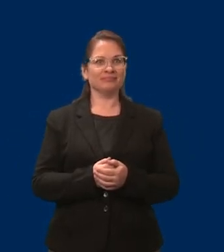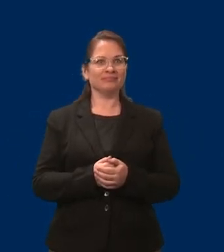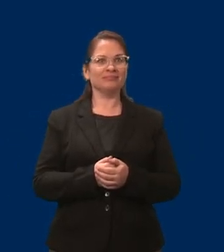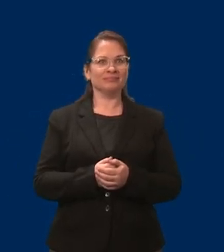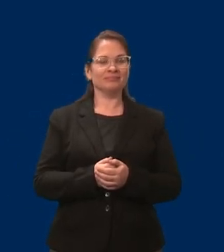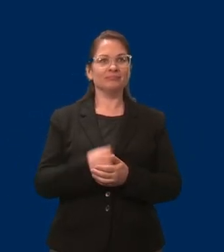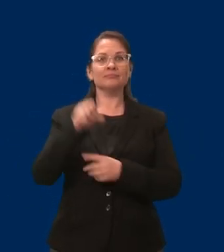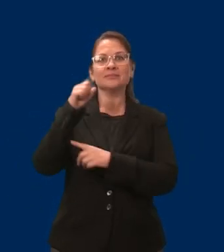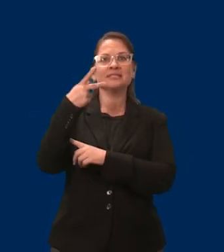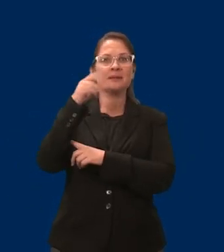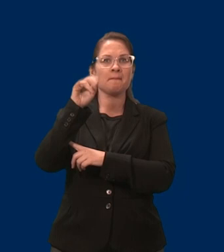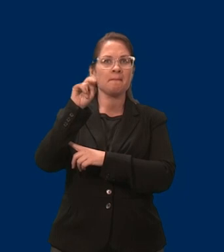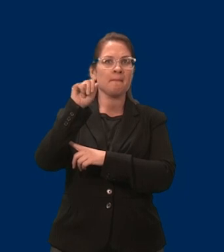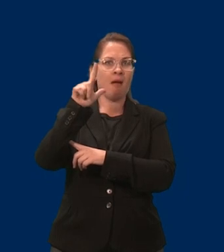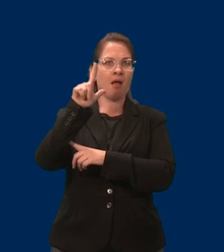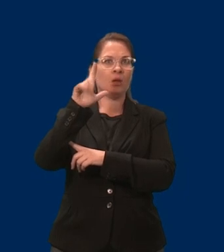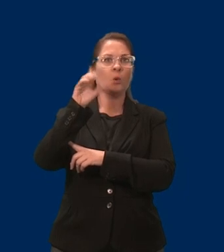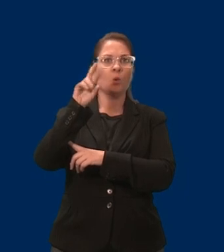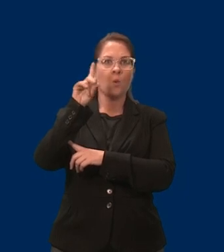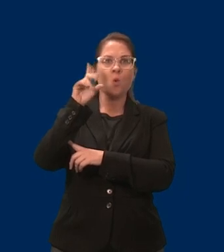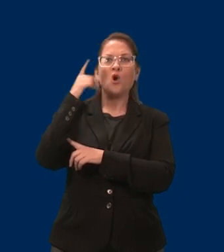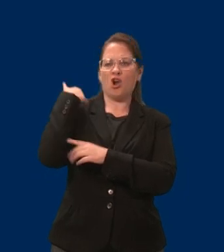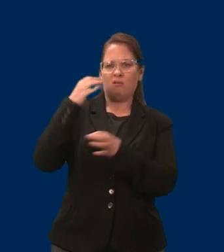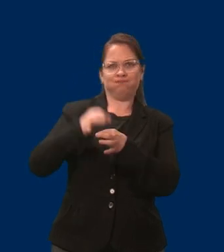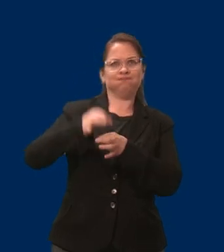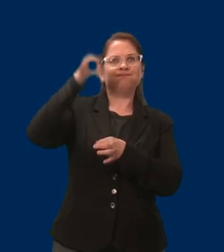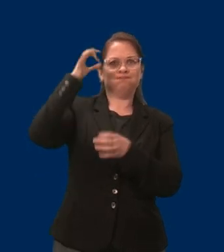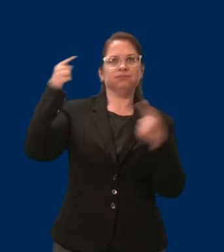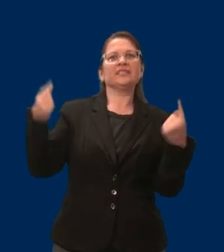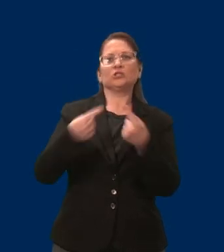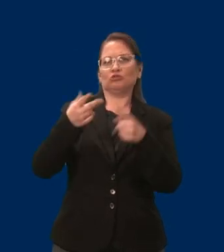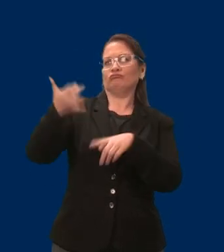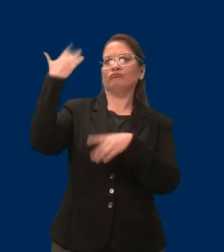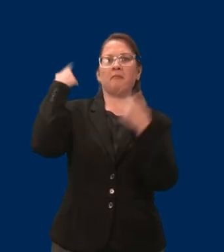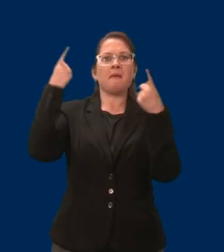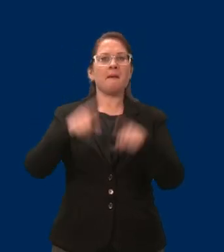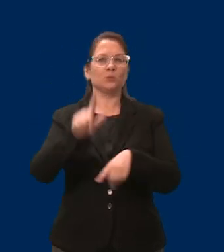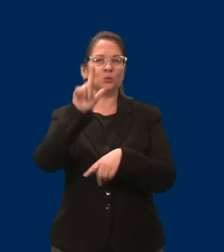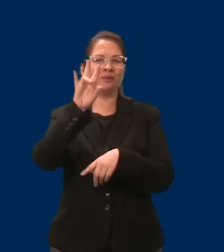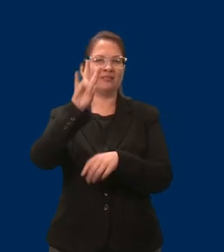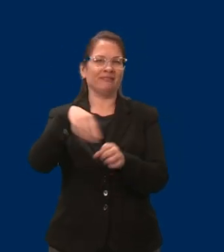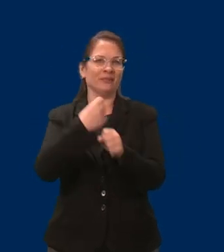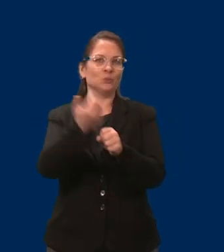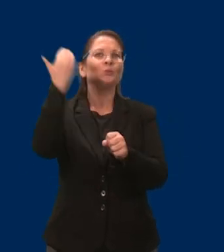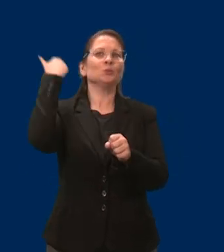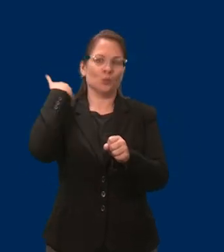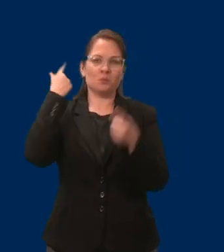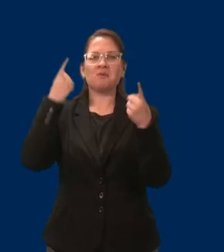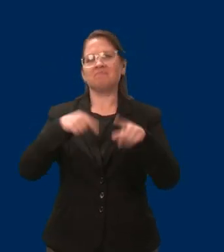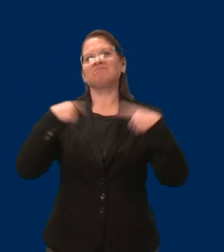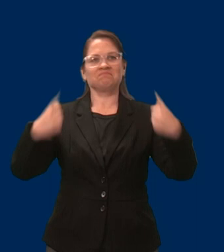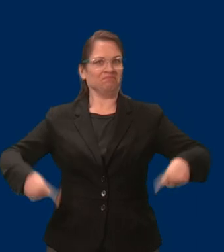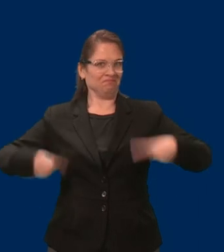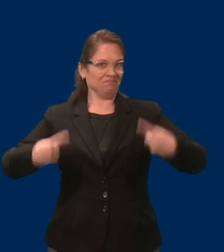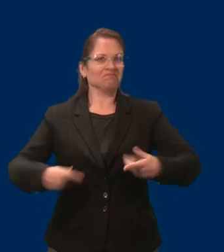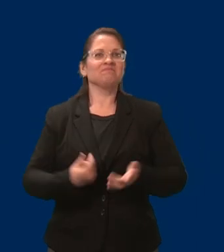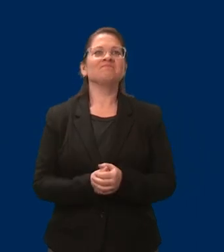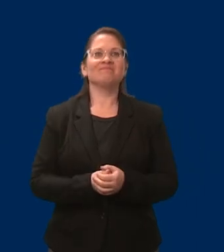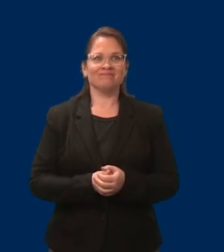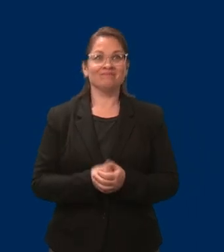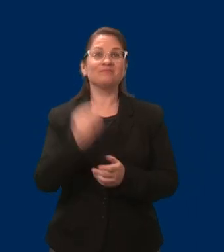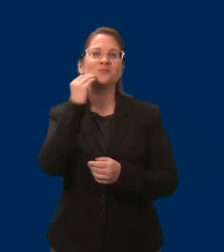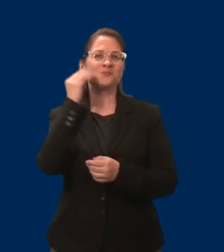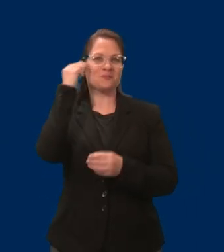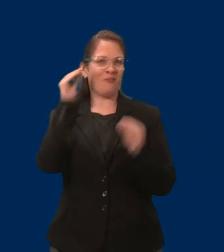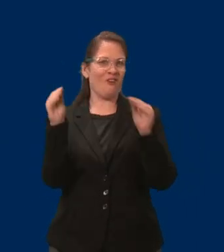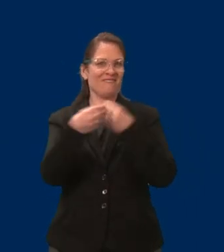and a half years ago. I am coming to you from my home office with a blurred background. I am